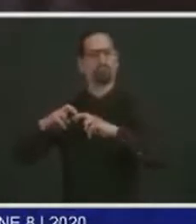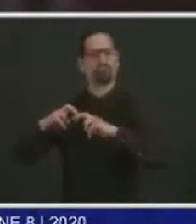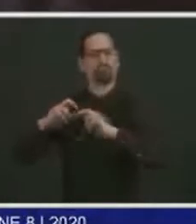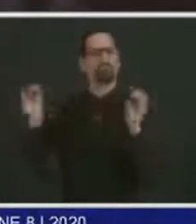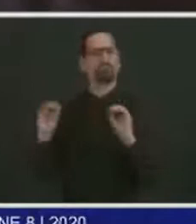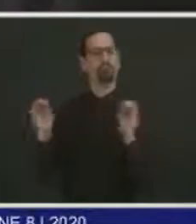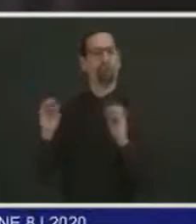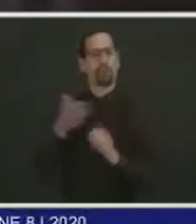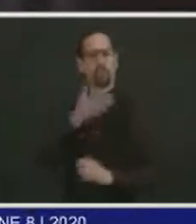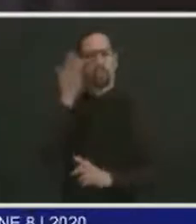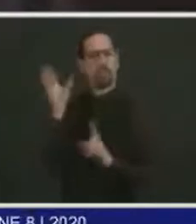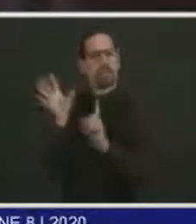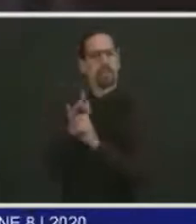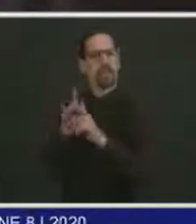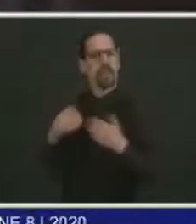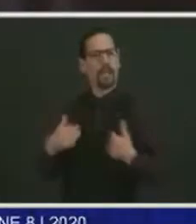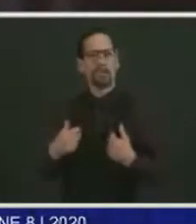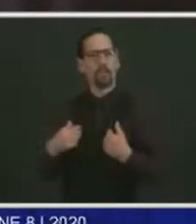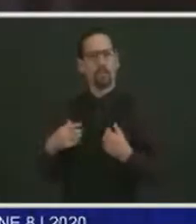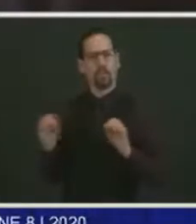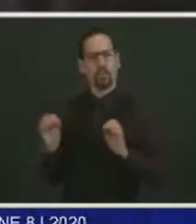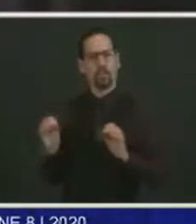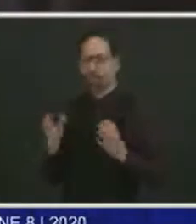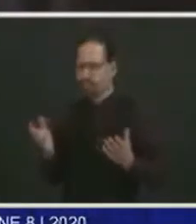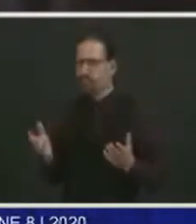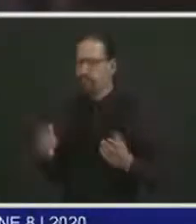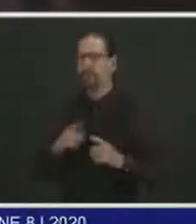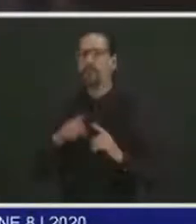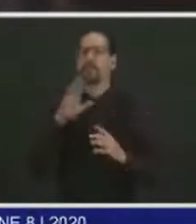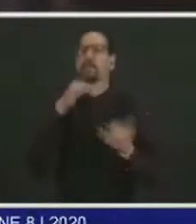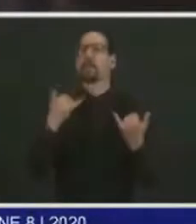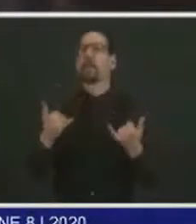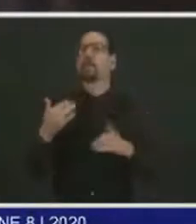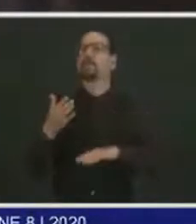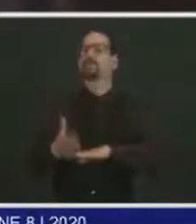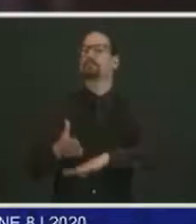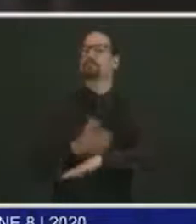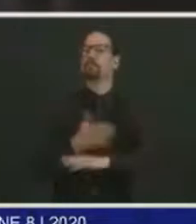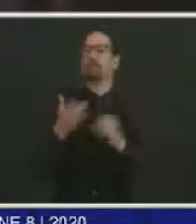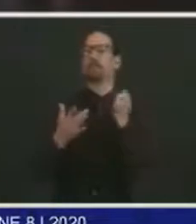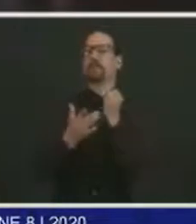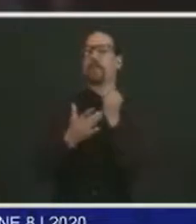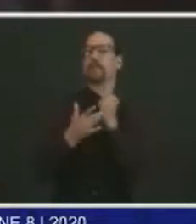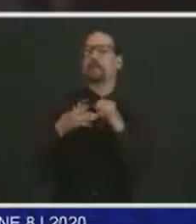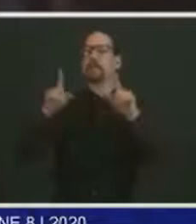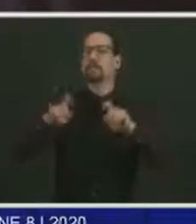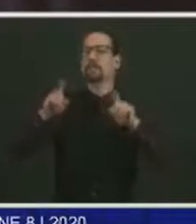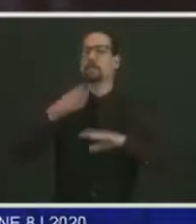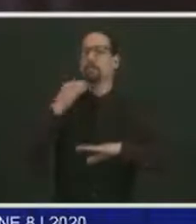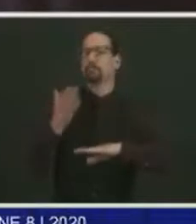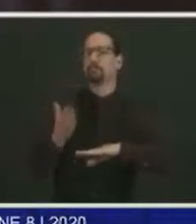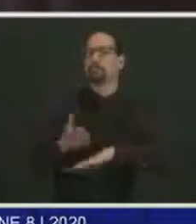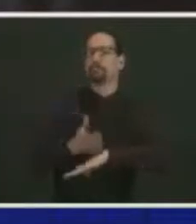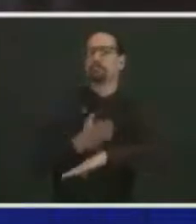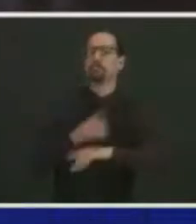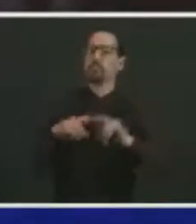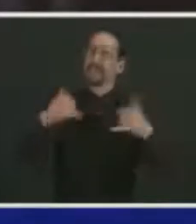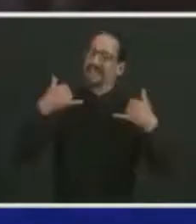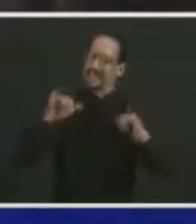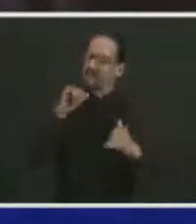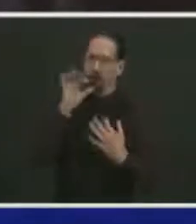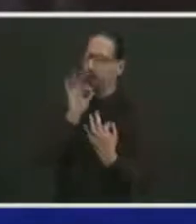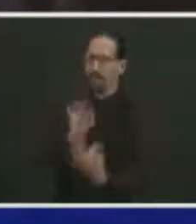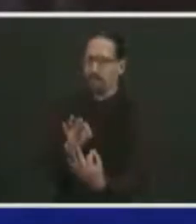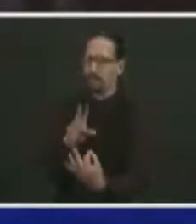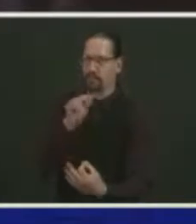So nothing we're doing is perfect, but we have to use every tool at our disposal and do everything we